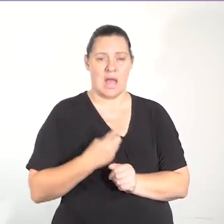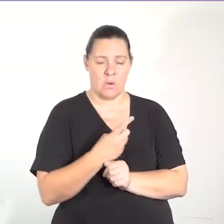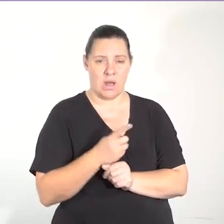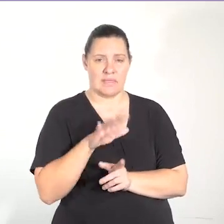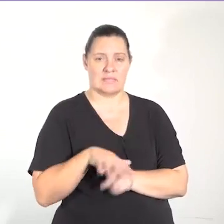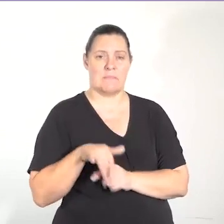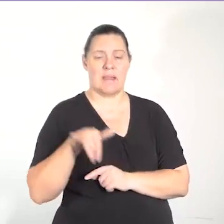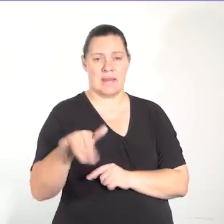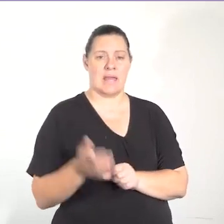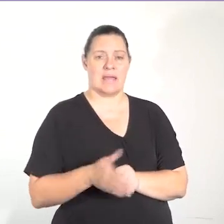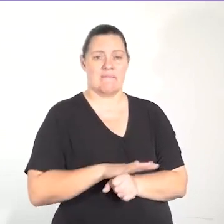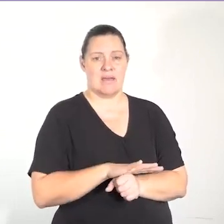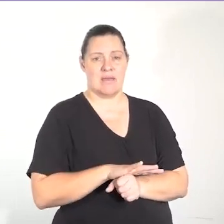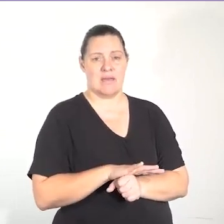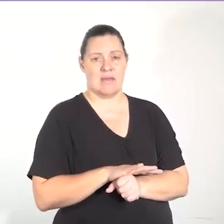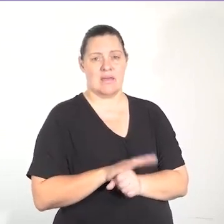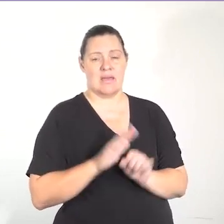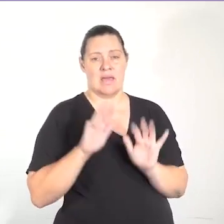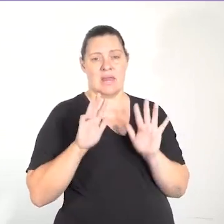1 hour, this plane covered